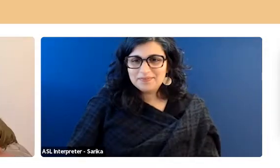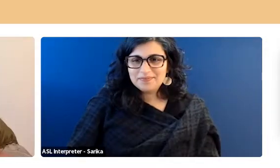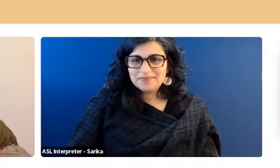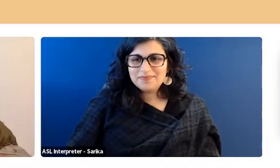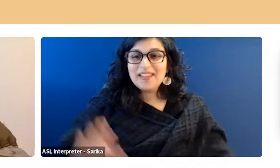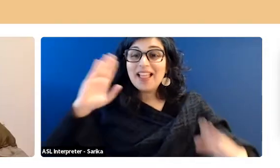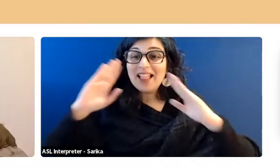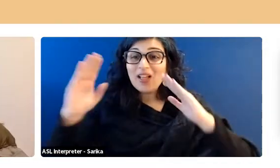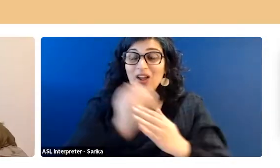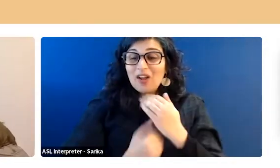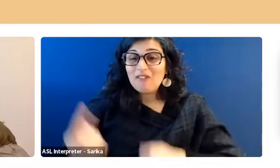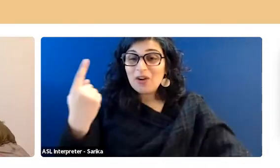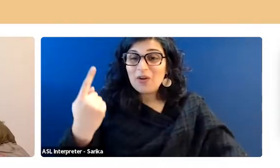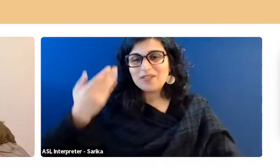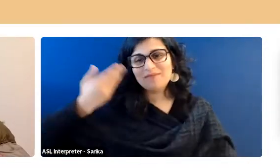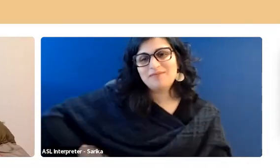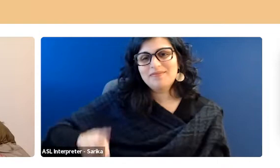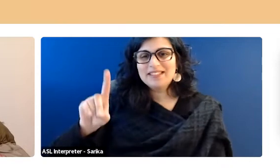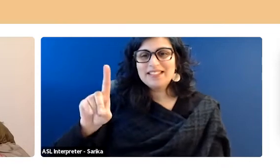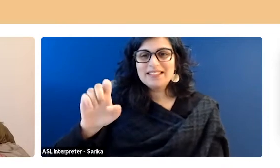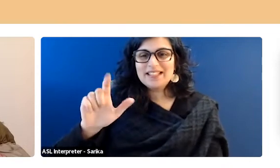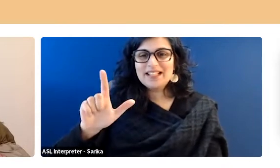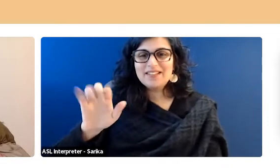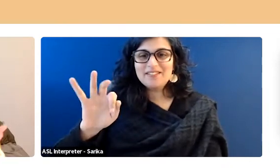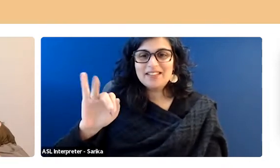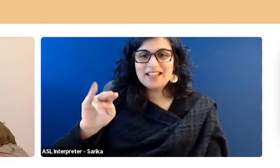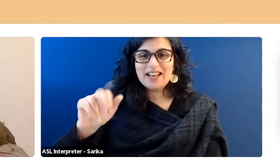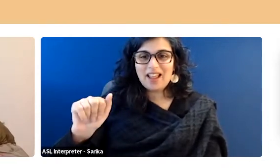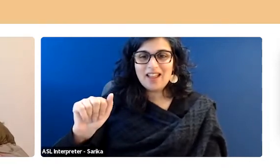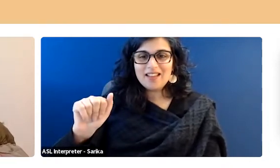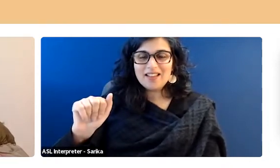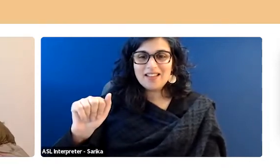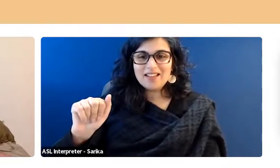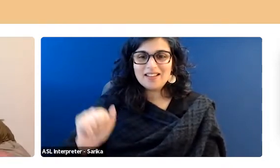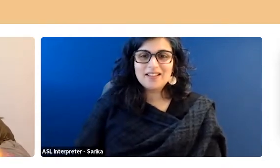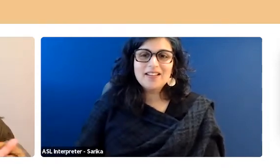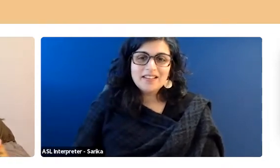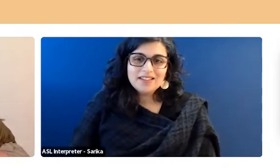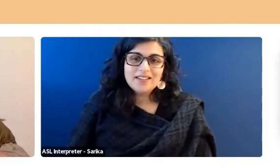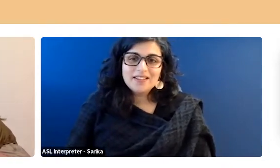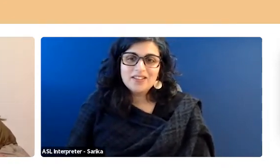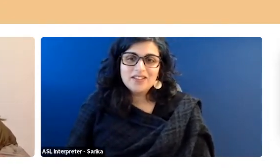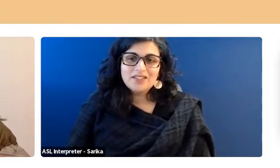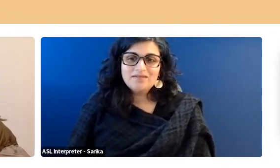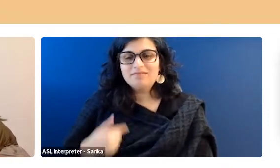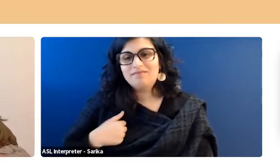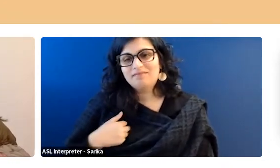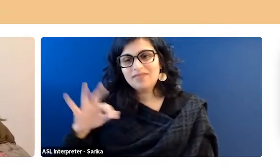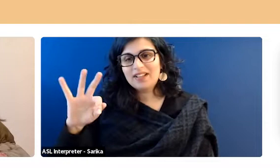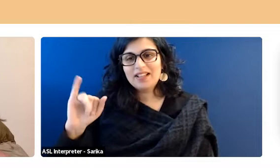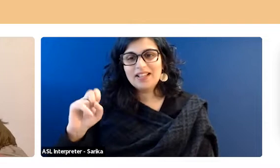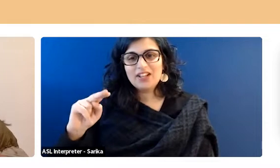Hello, everyone. My name is Delfina. I'm a fashion design